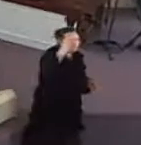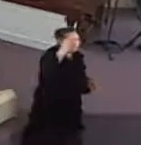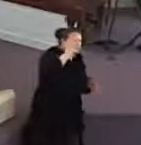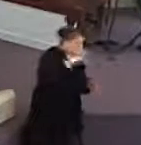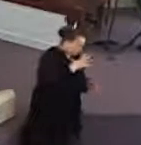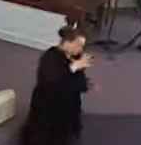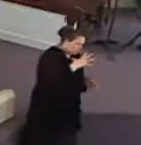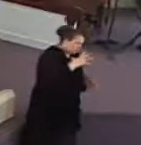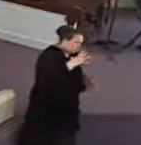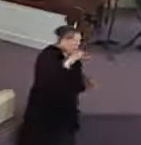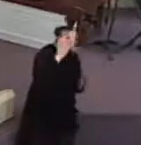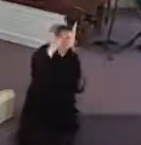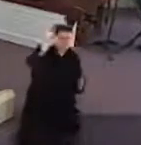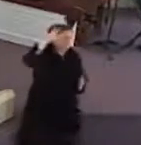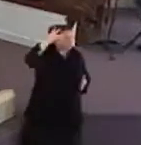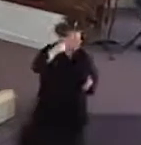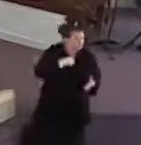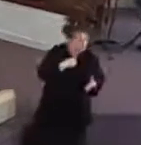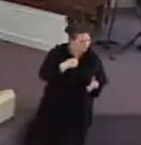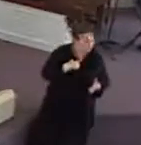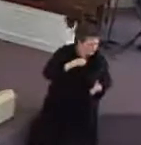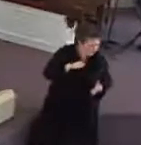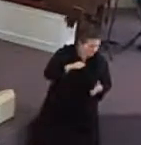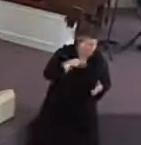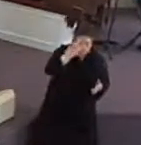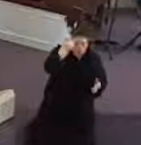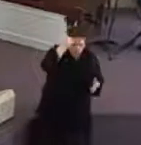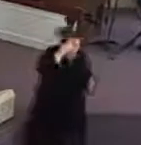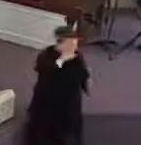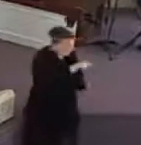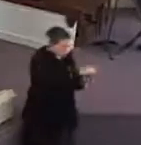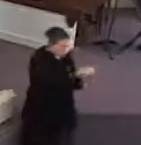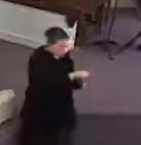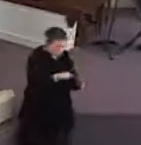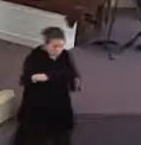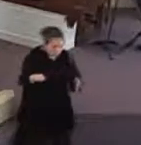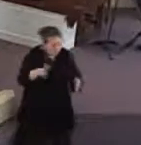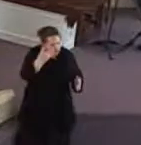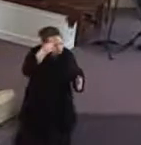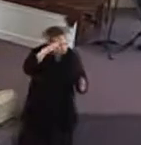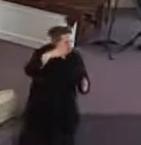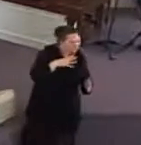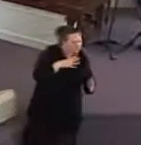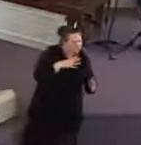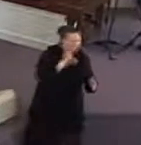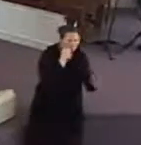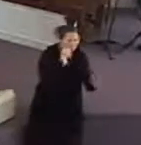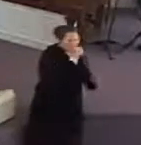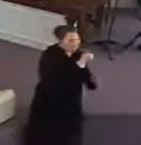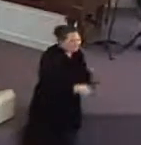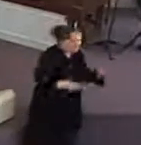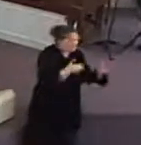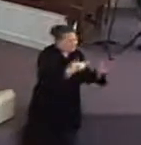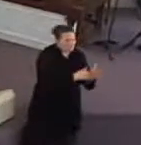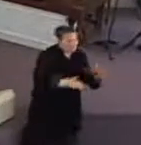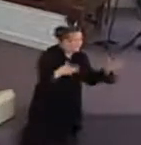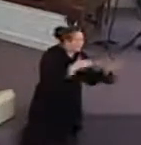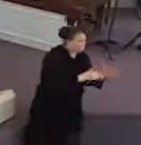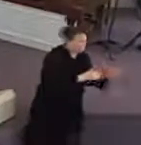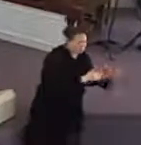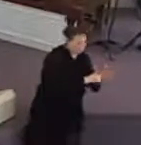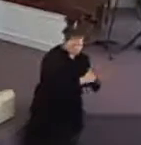Come on, you've been gracious to me. And he's been gracious to you. And he's been gracious to tens of thousands and millions of others,